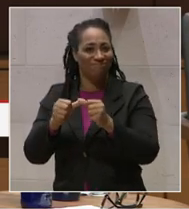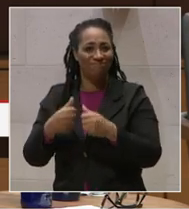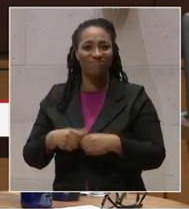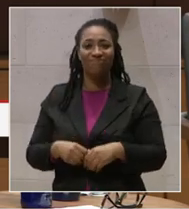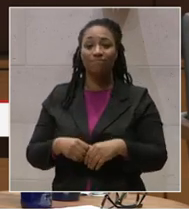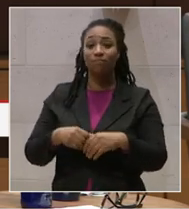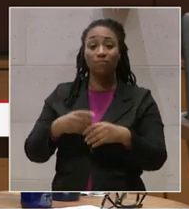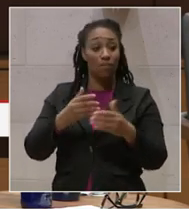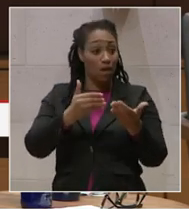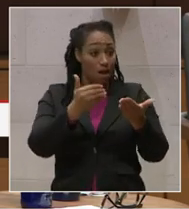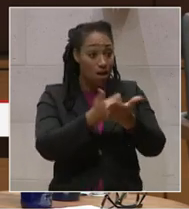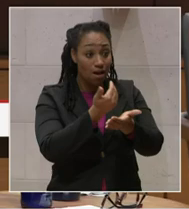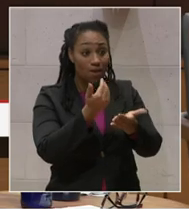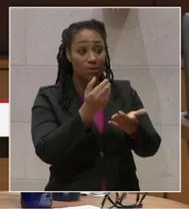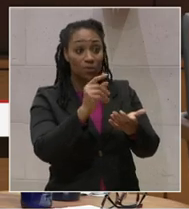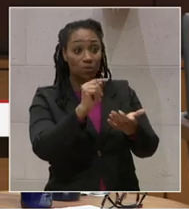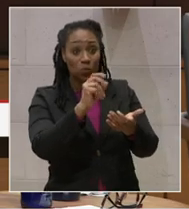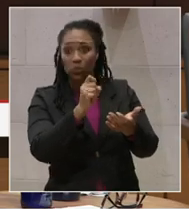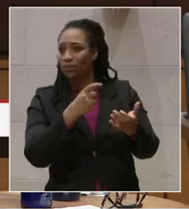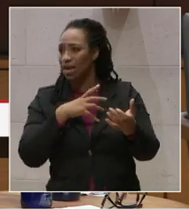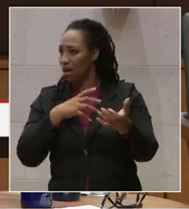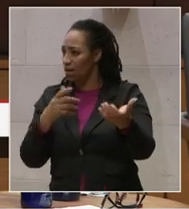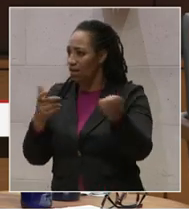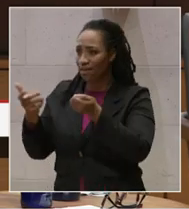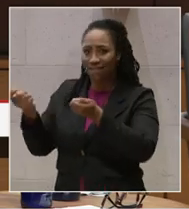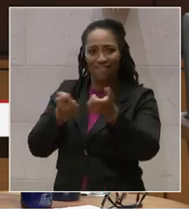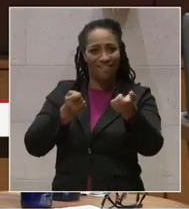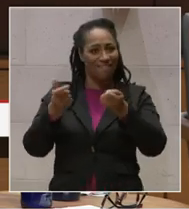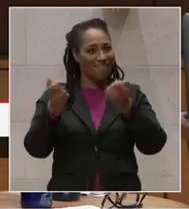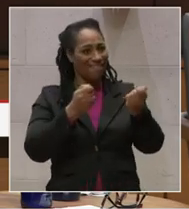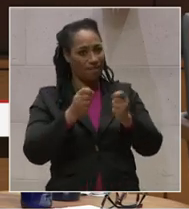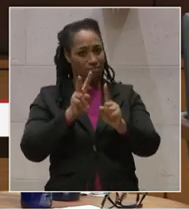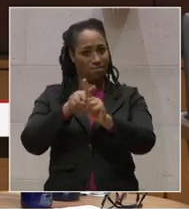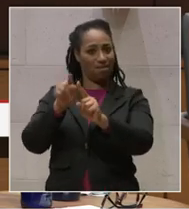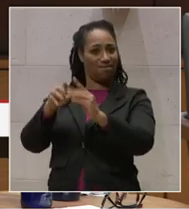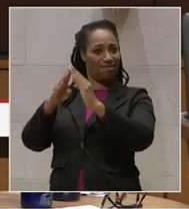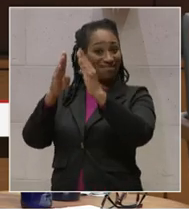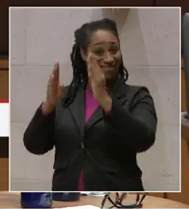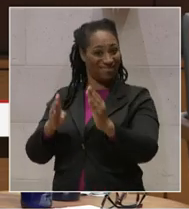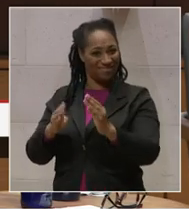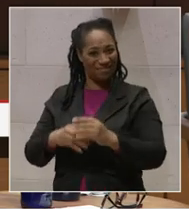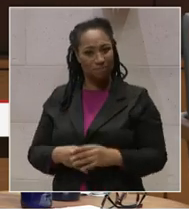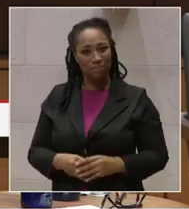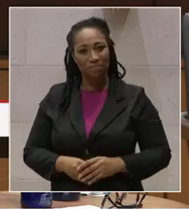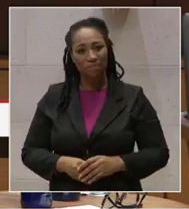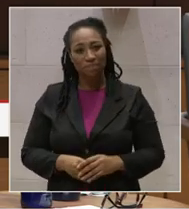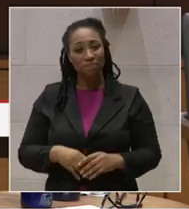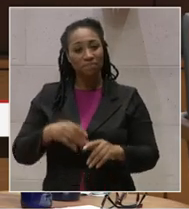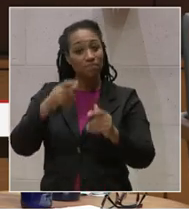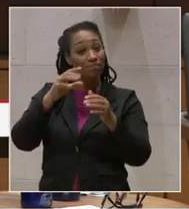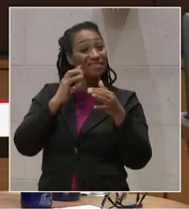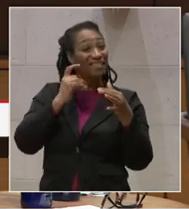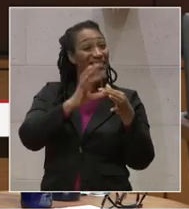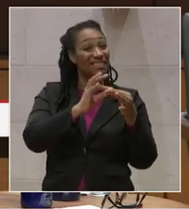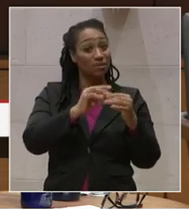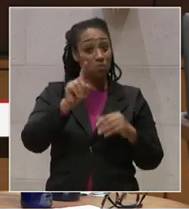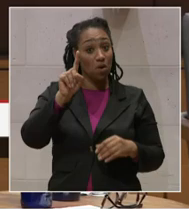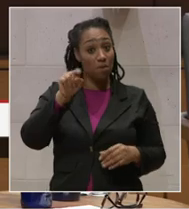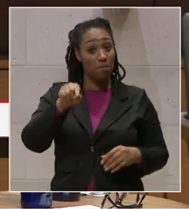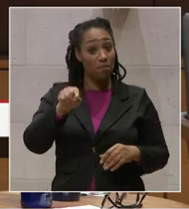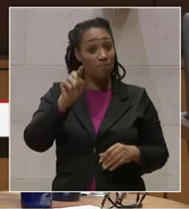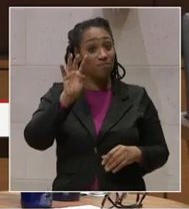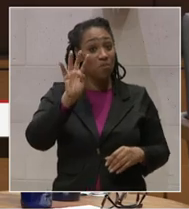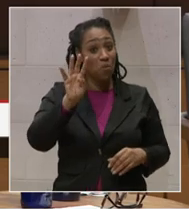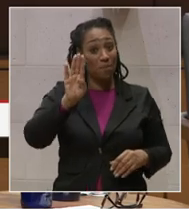you heard the mayor talk about the $1.4 billion for Housing Production Trust Fund. That was key and crucial.